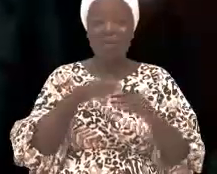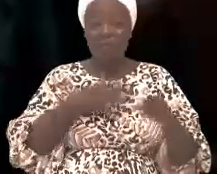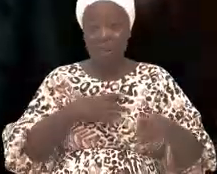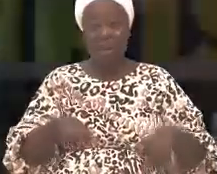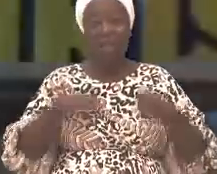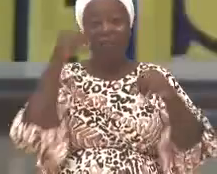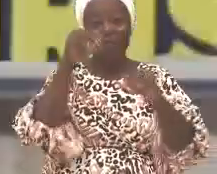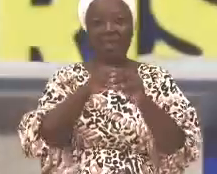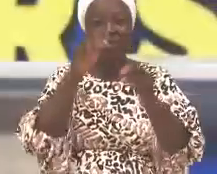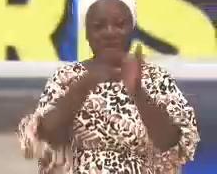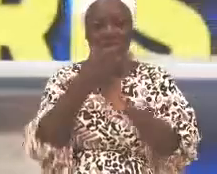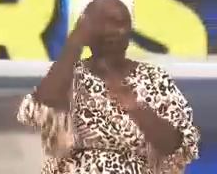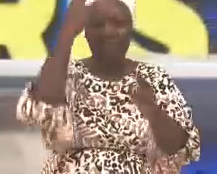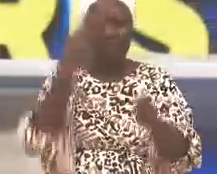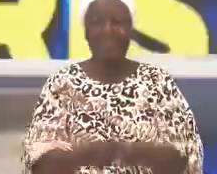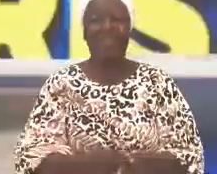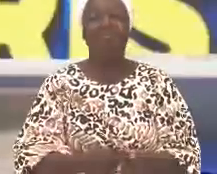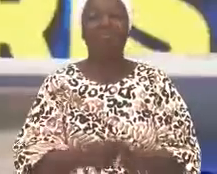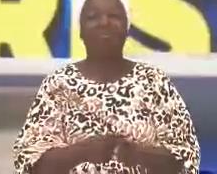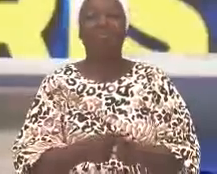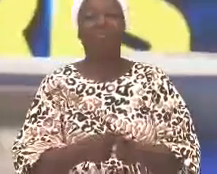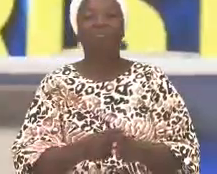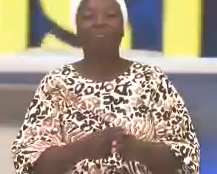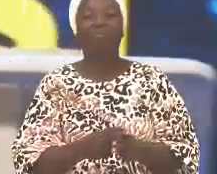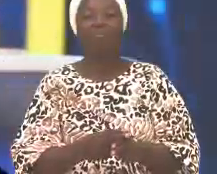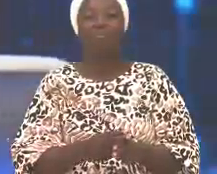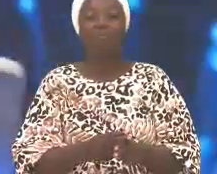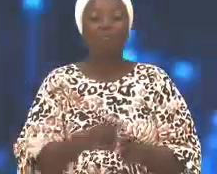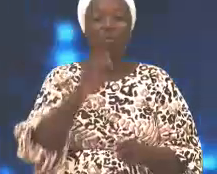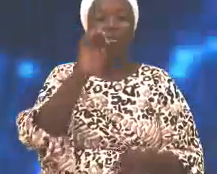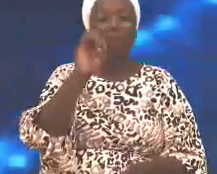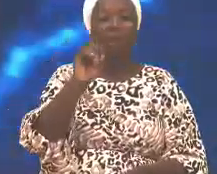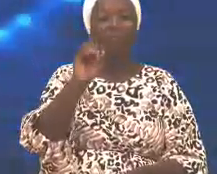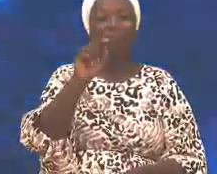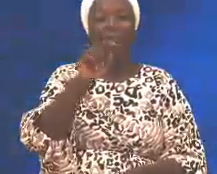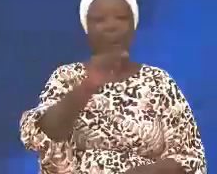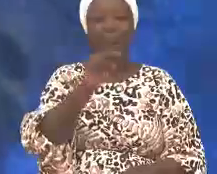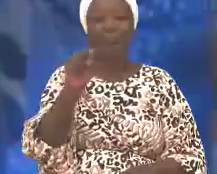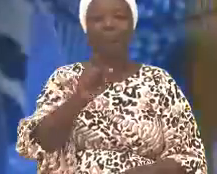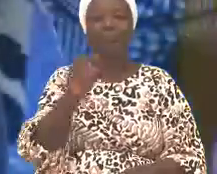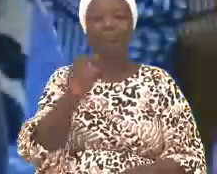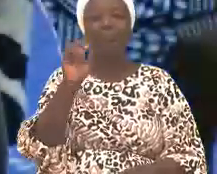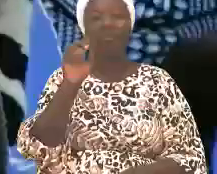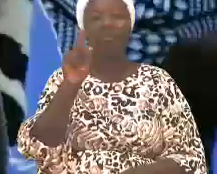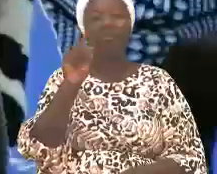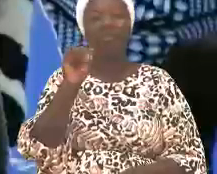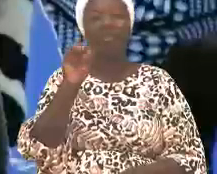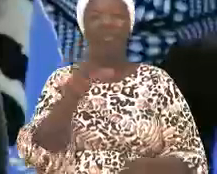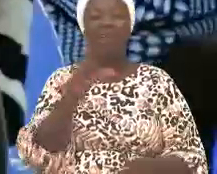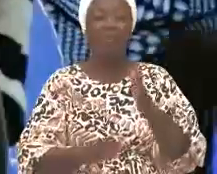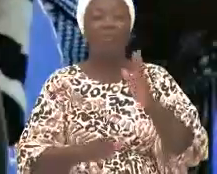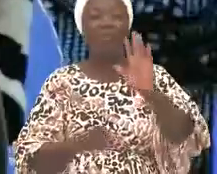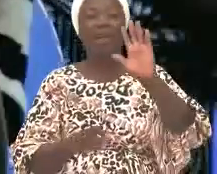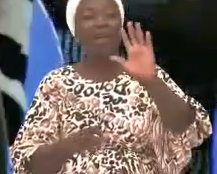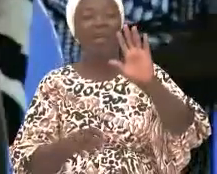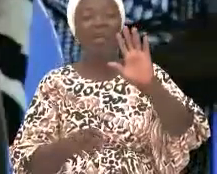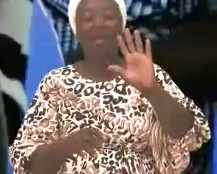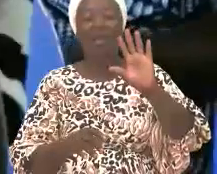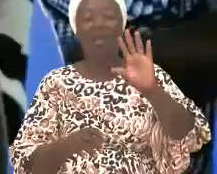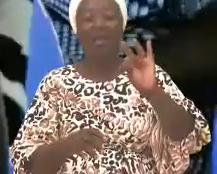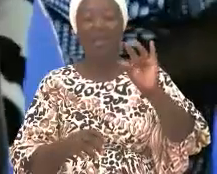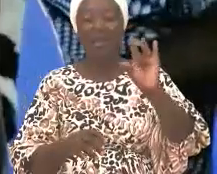name. Look at Ezekiel chapter 18, verse 23.